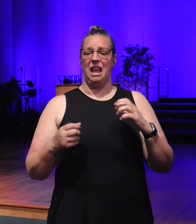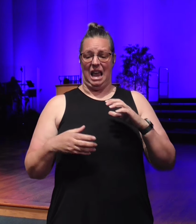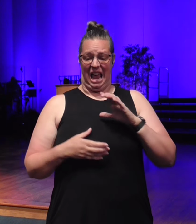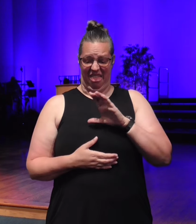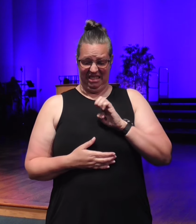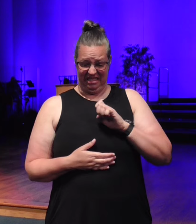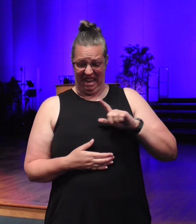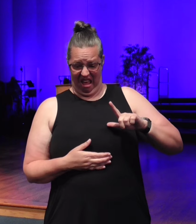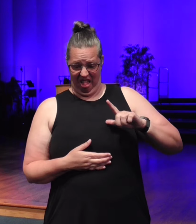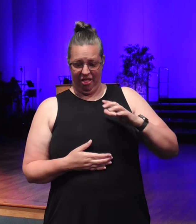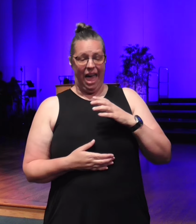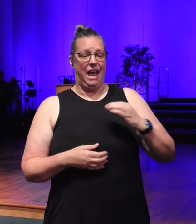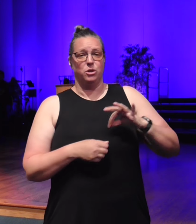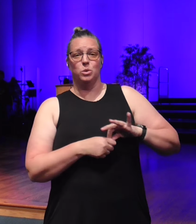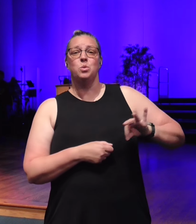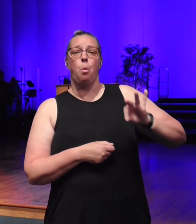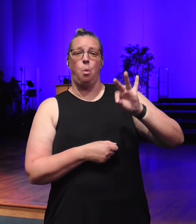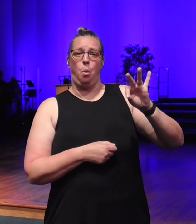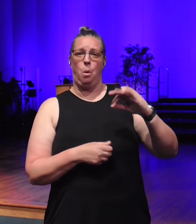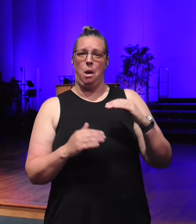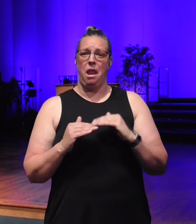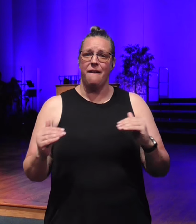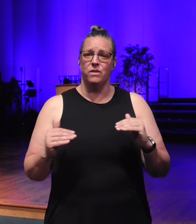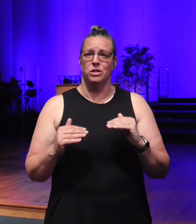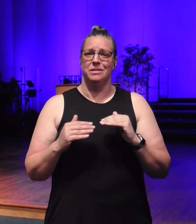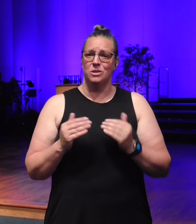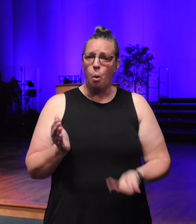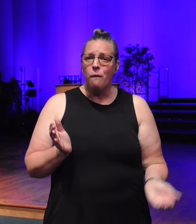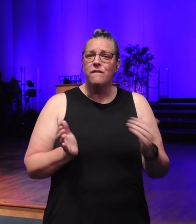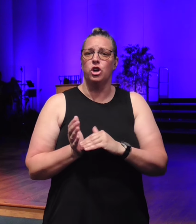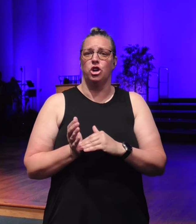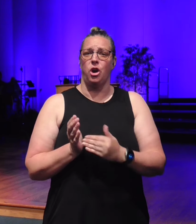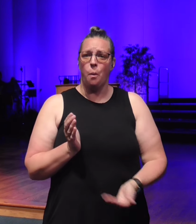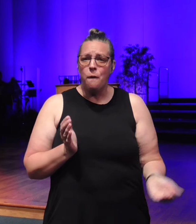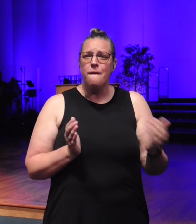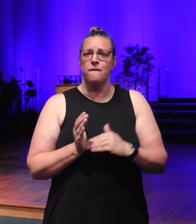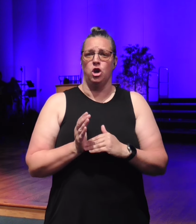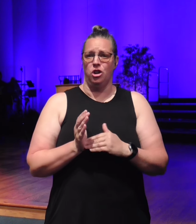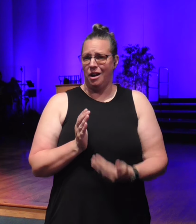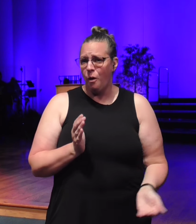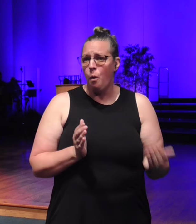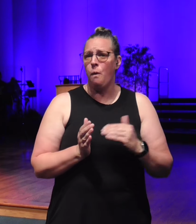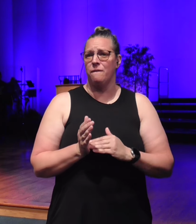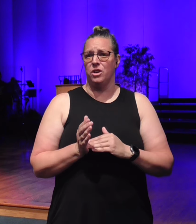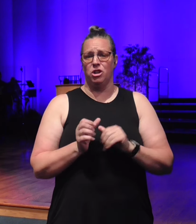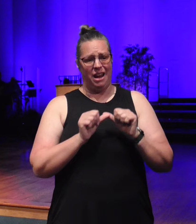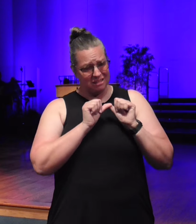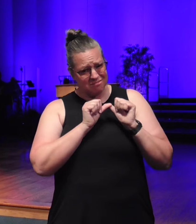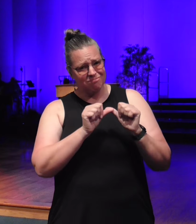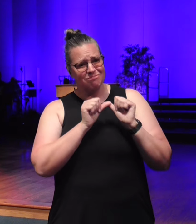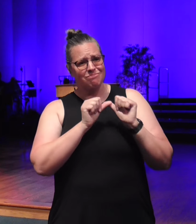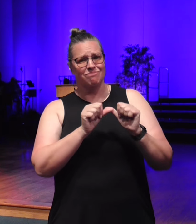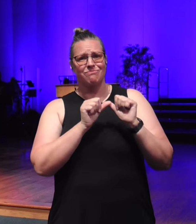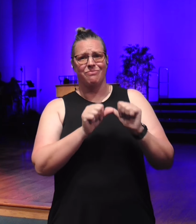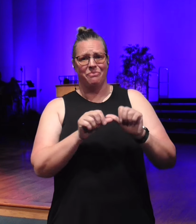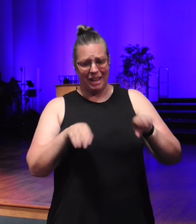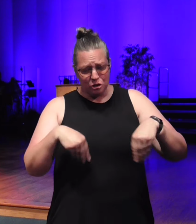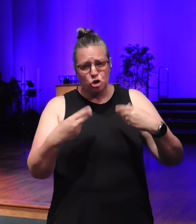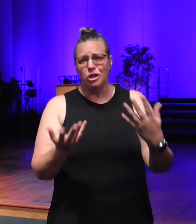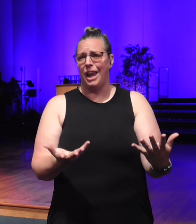cellular and the cellular level over and over. For it is faithful, it is